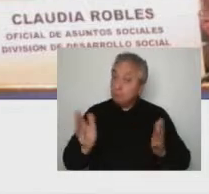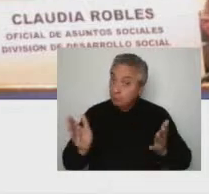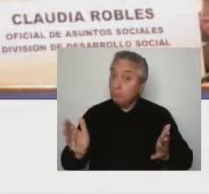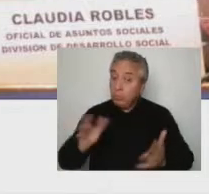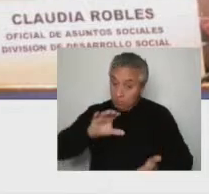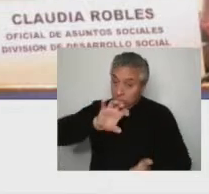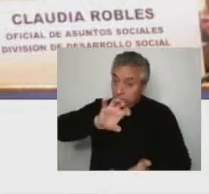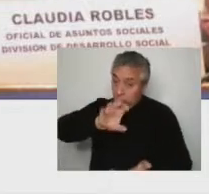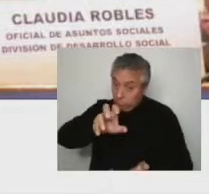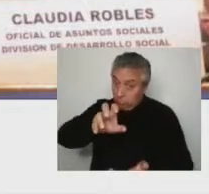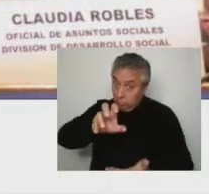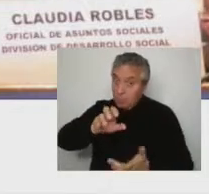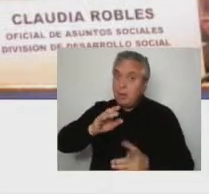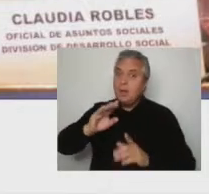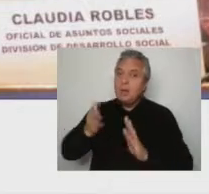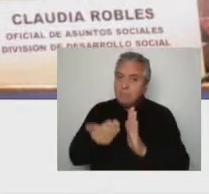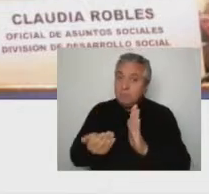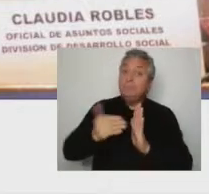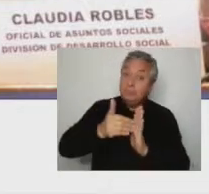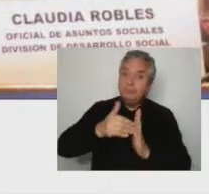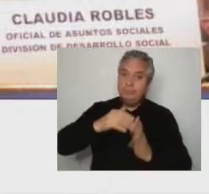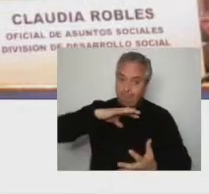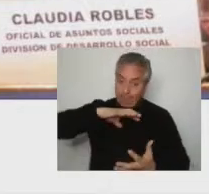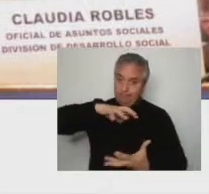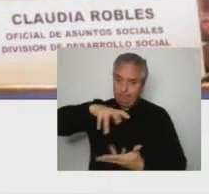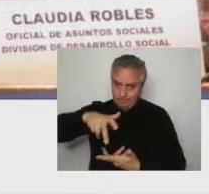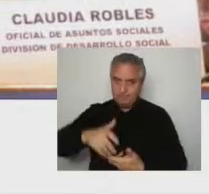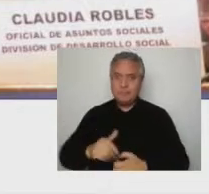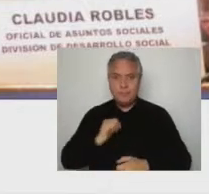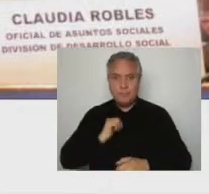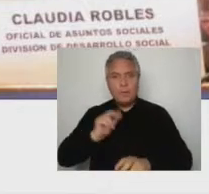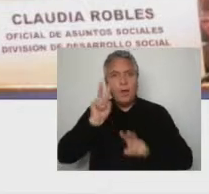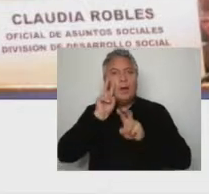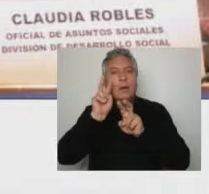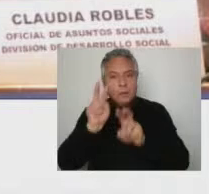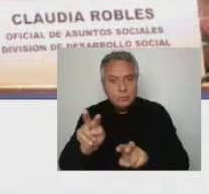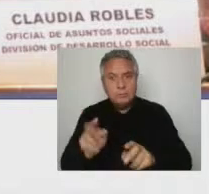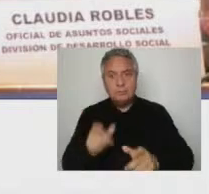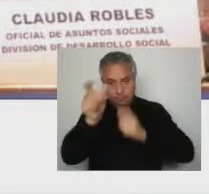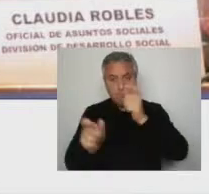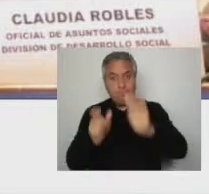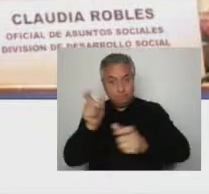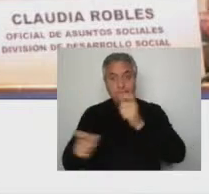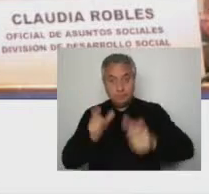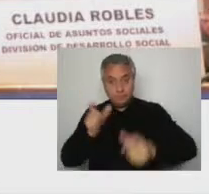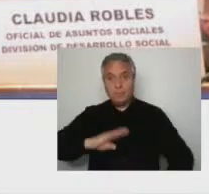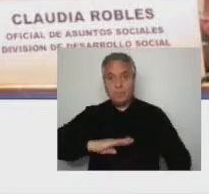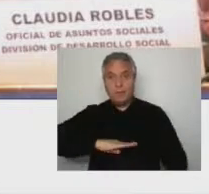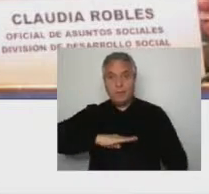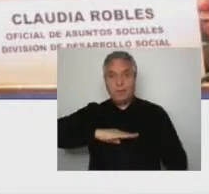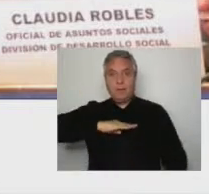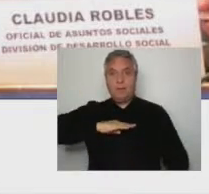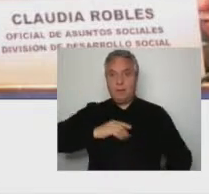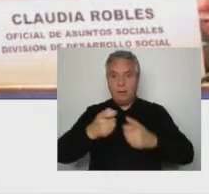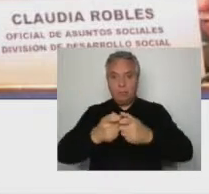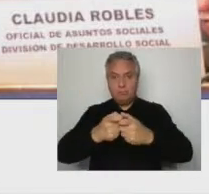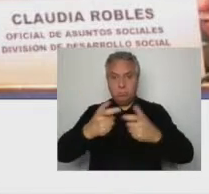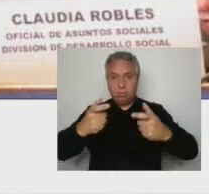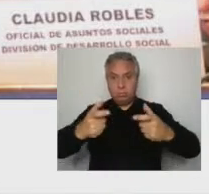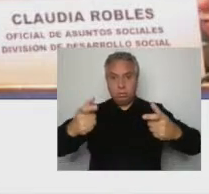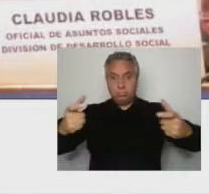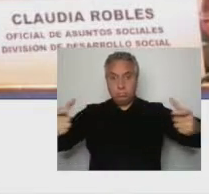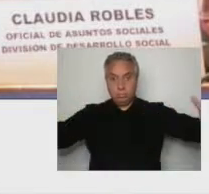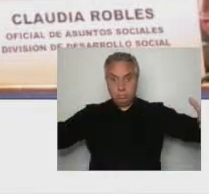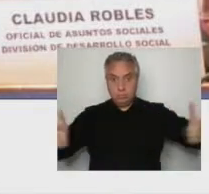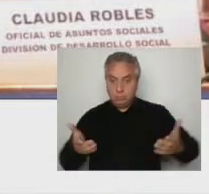the coexistence of an accelerated demographic transition with a strong aging